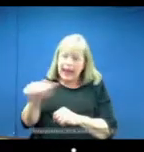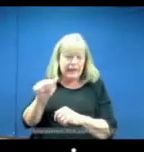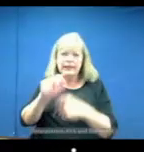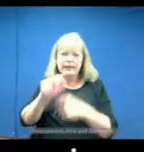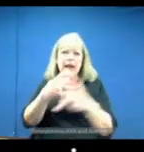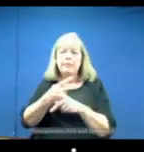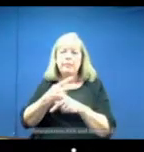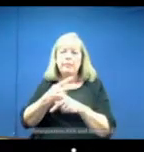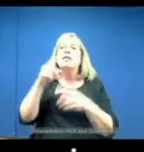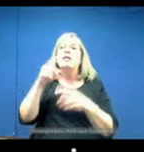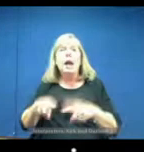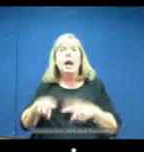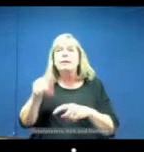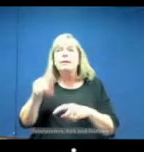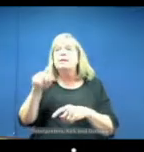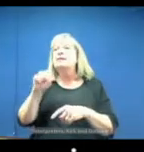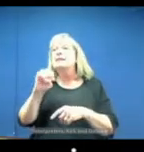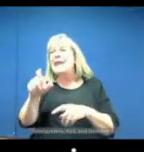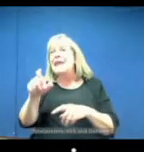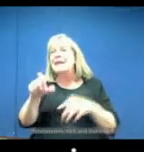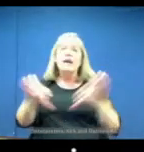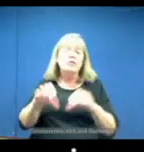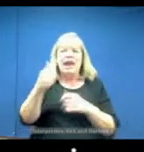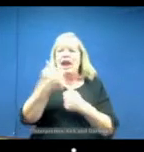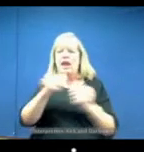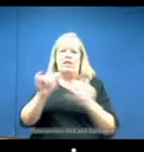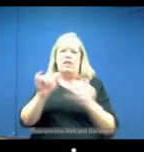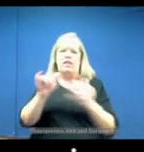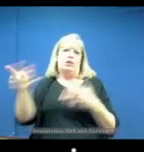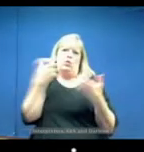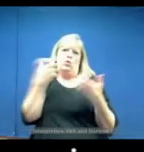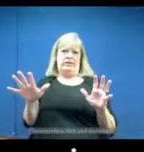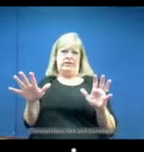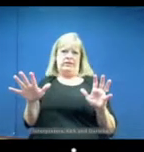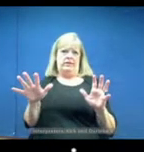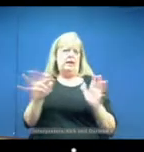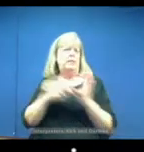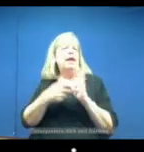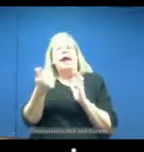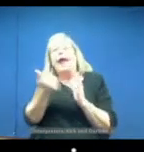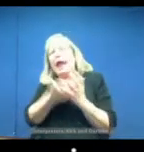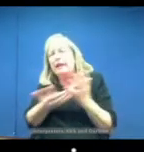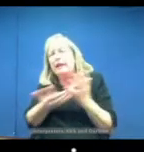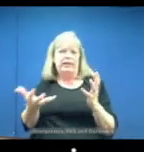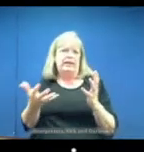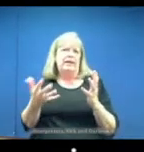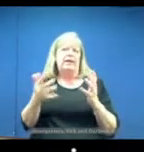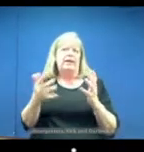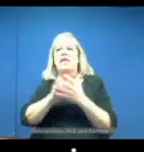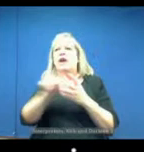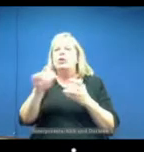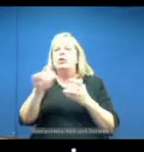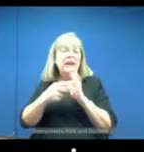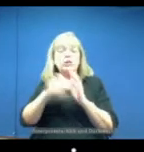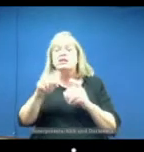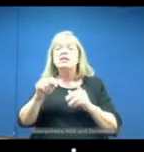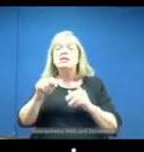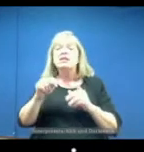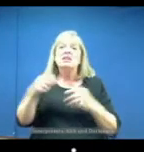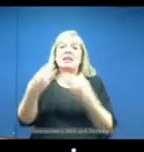activity encompassing all unwanted acts from intimidation to penetration.